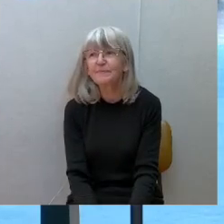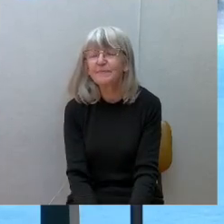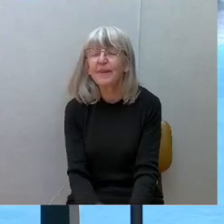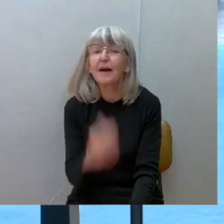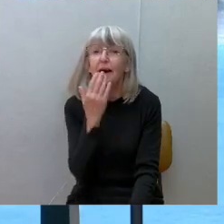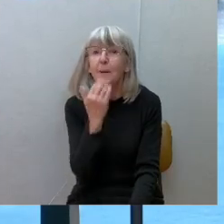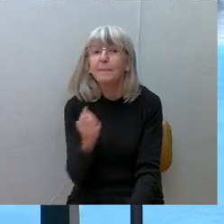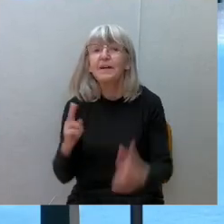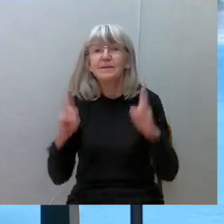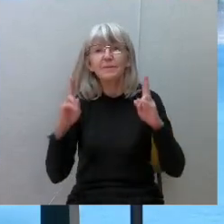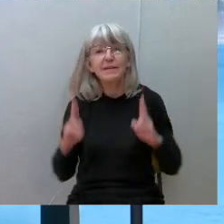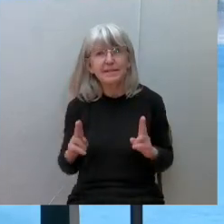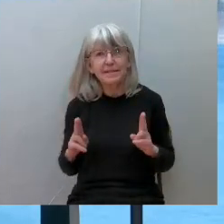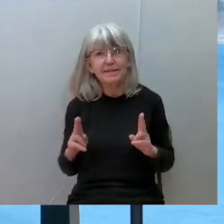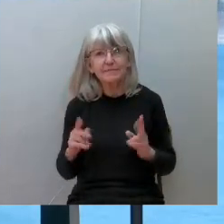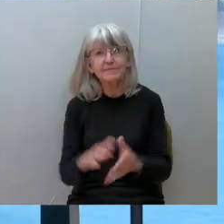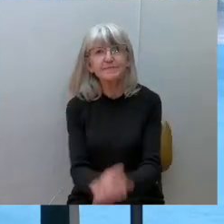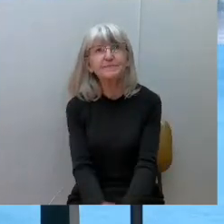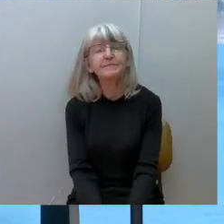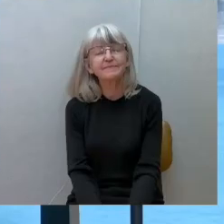Please be seated.